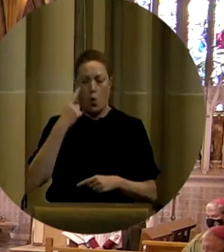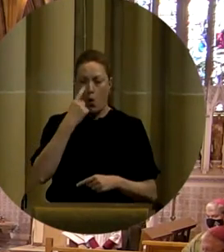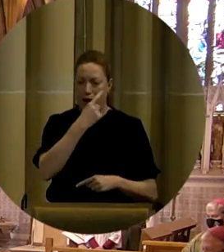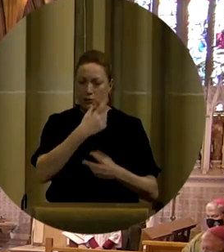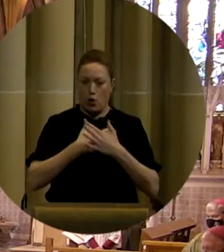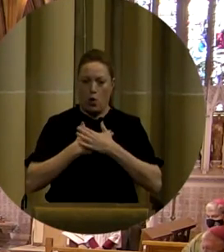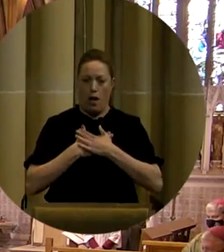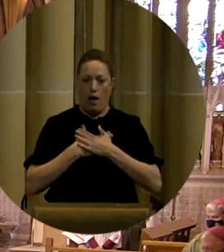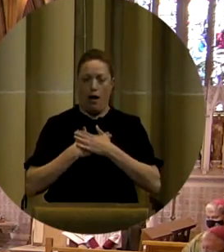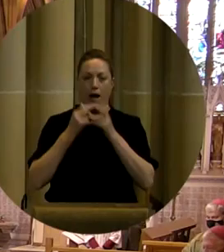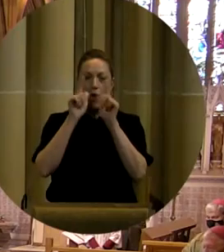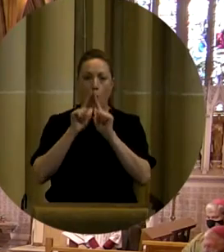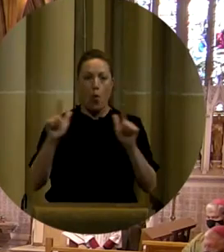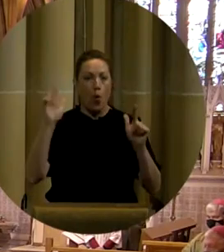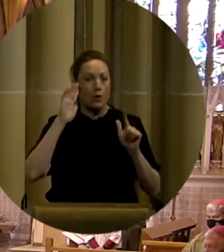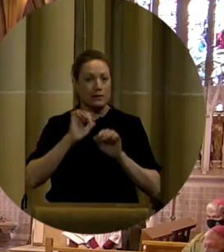us.